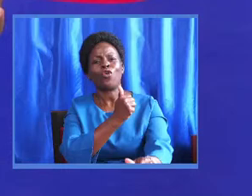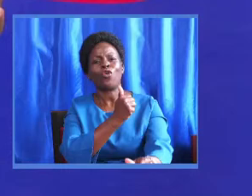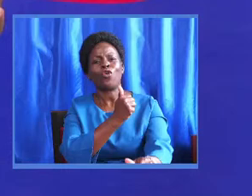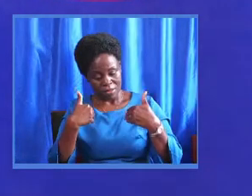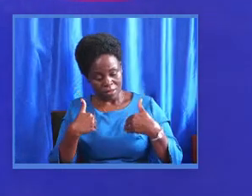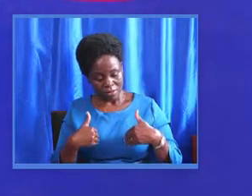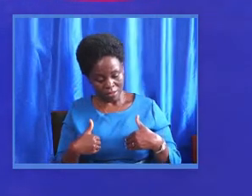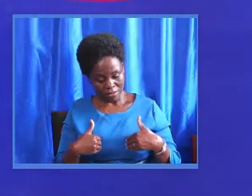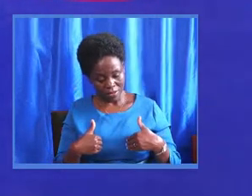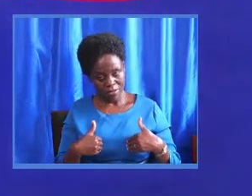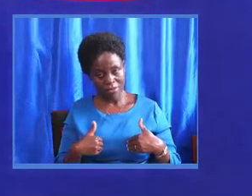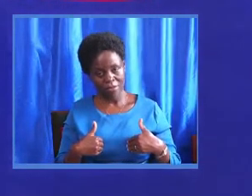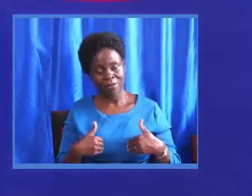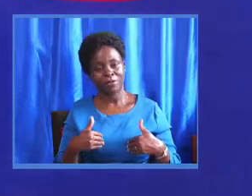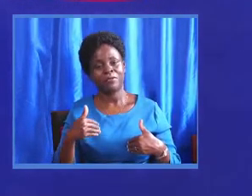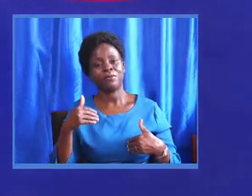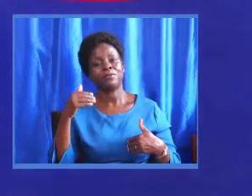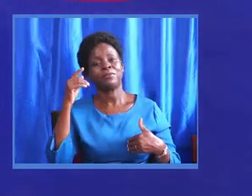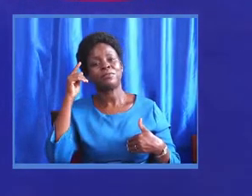still a huge